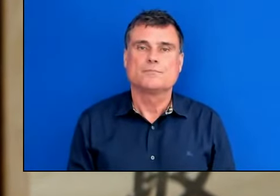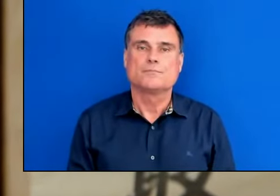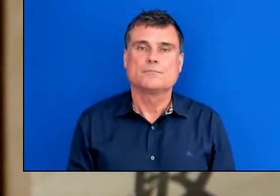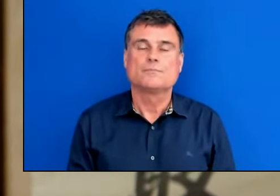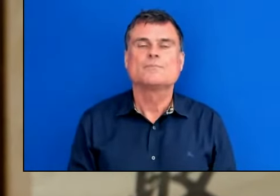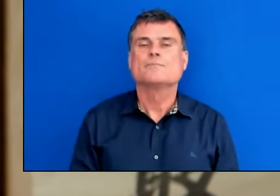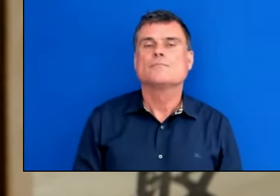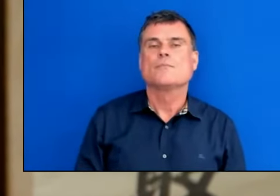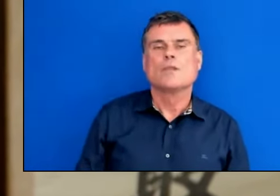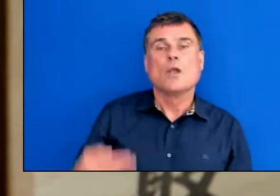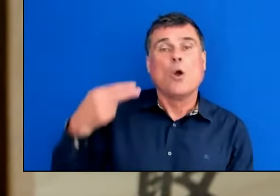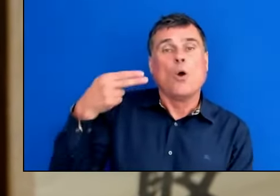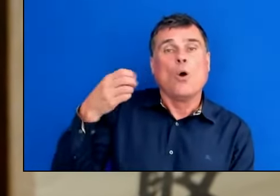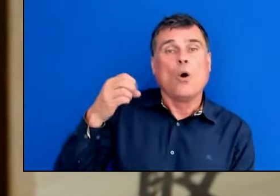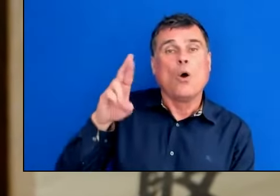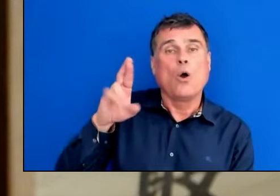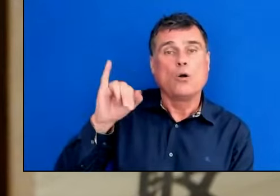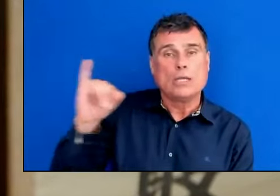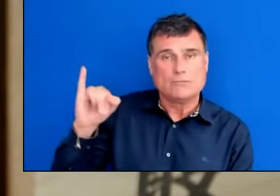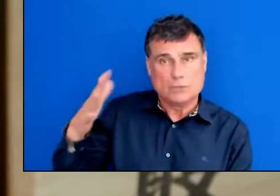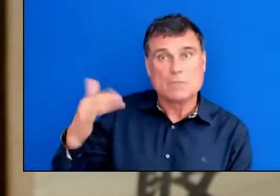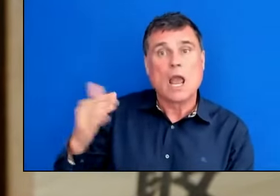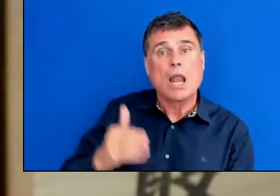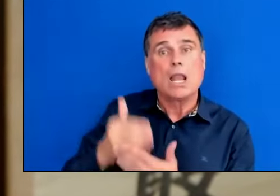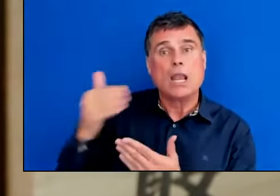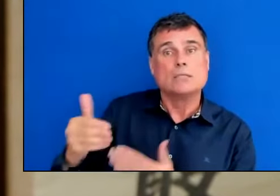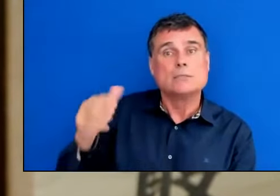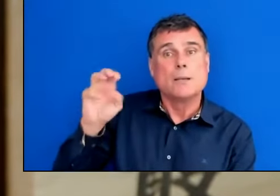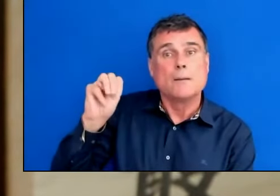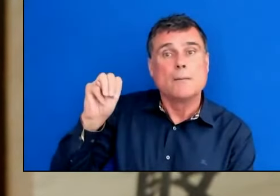Thank you, Dr. Horry. Can I have Mary come forward?